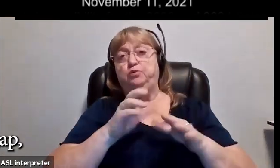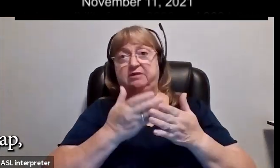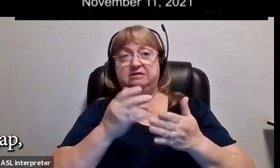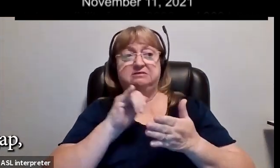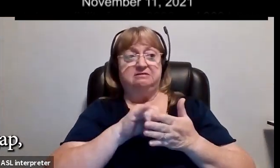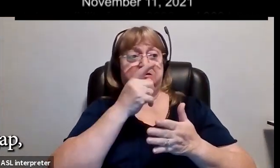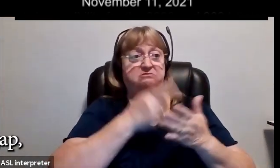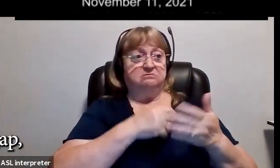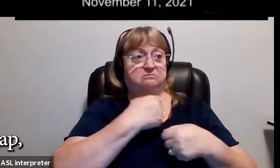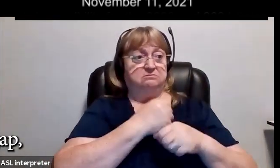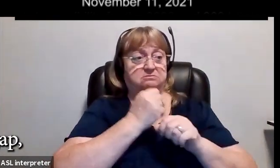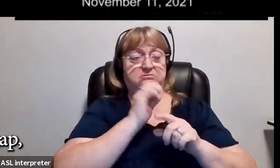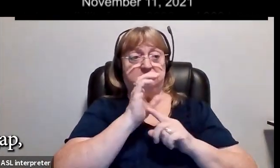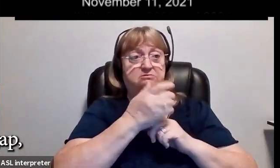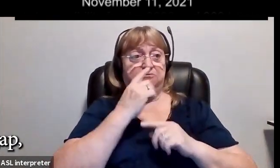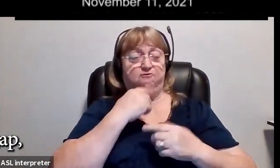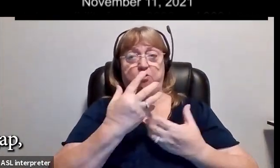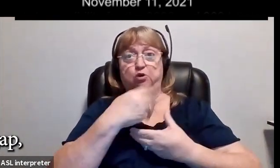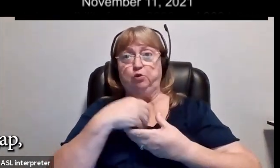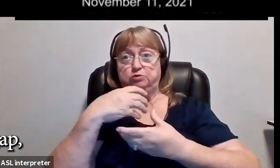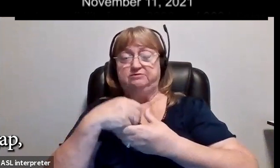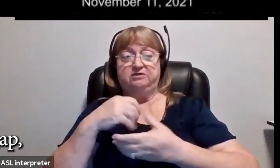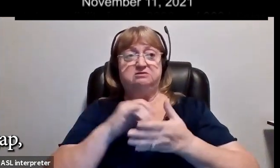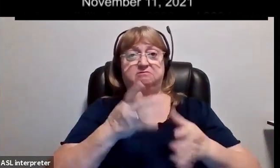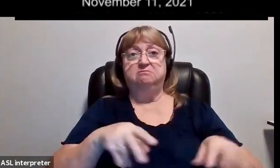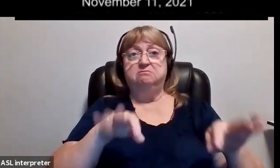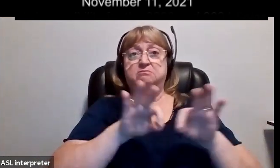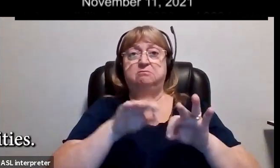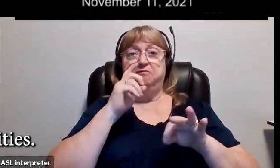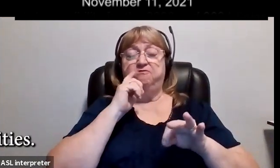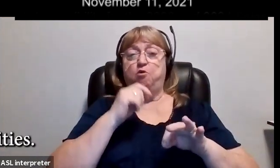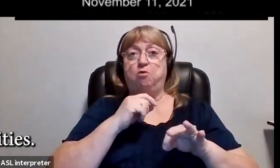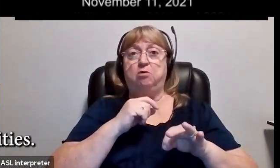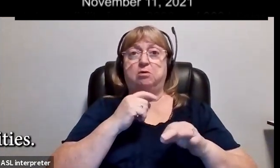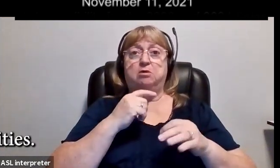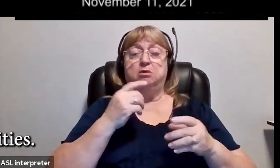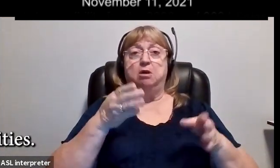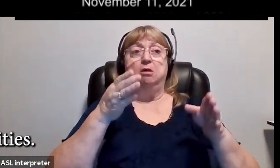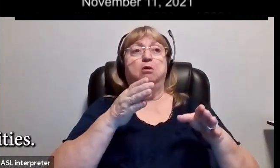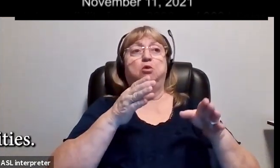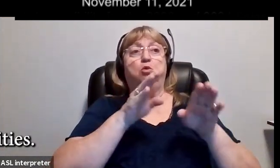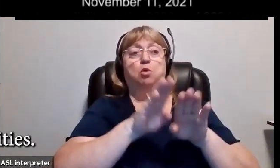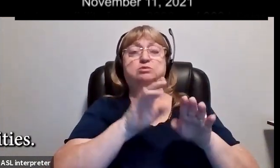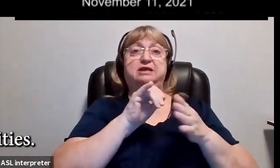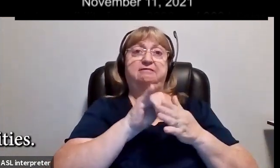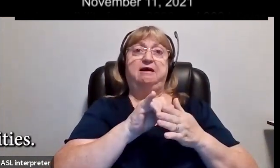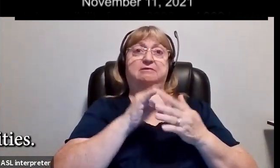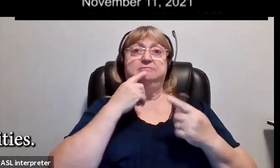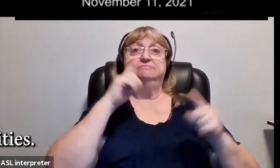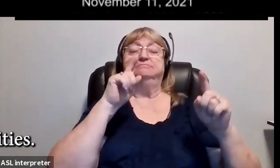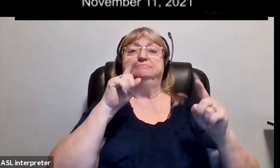the culture of inclusiveness that is essential for achieving the gap, to closing the achievement gap for STEM professionals